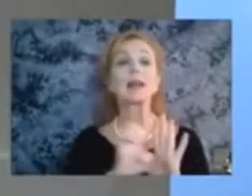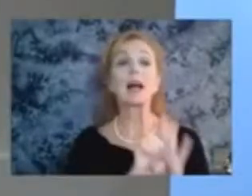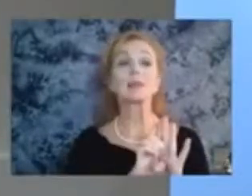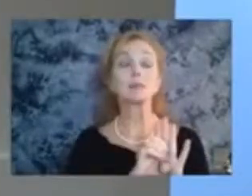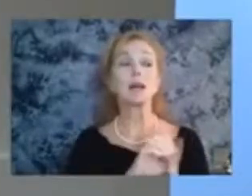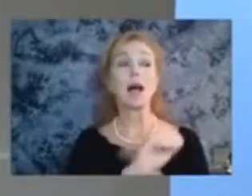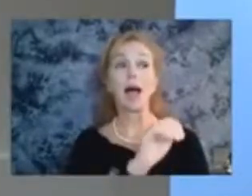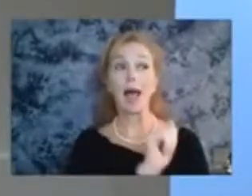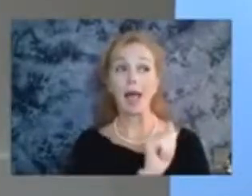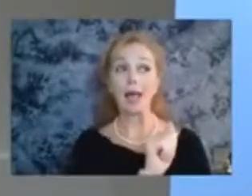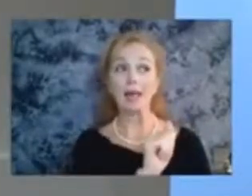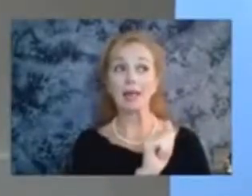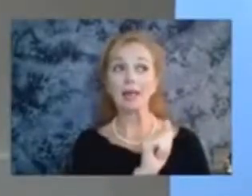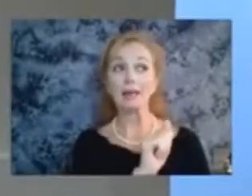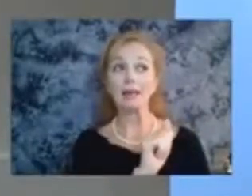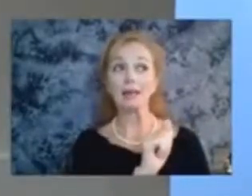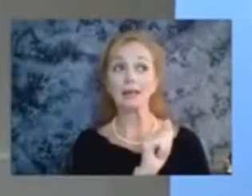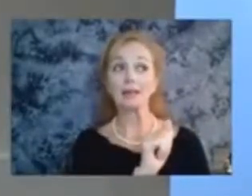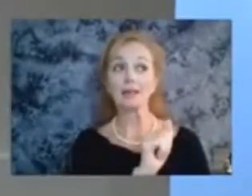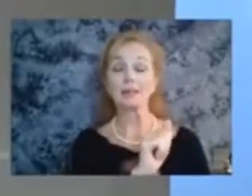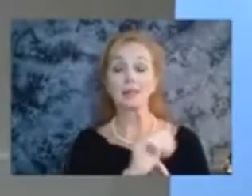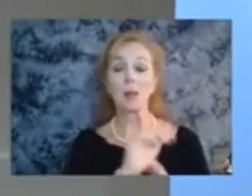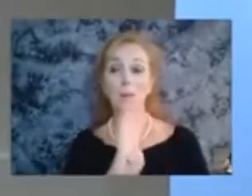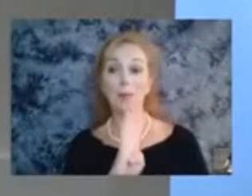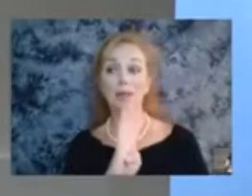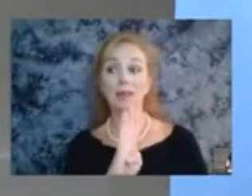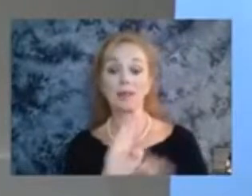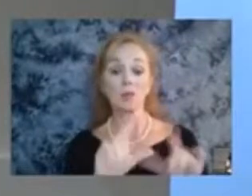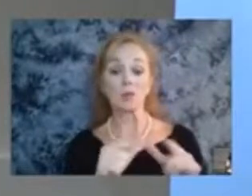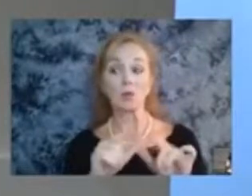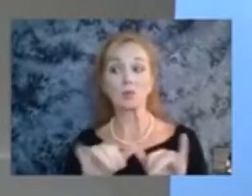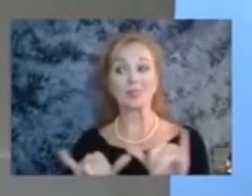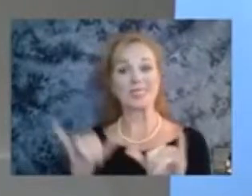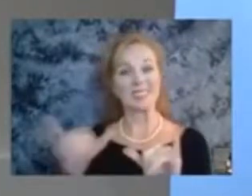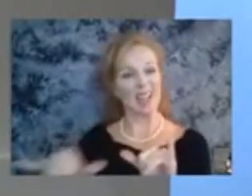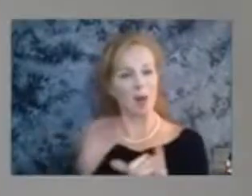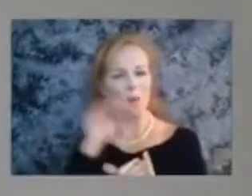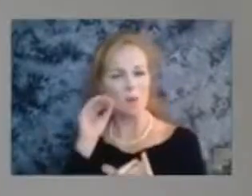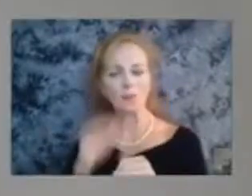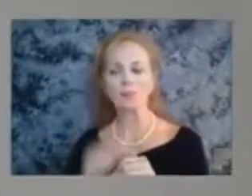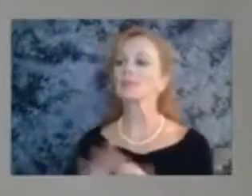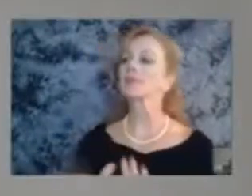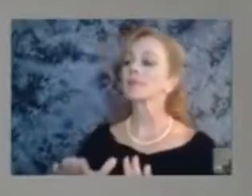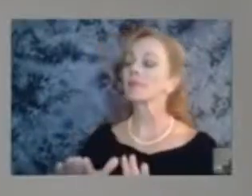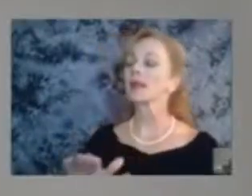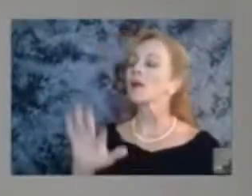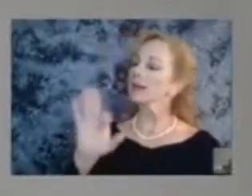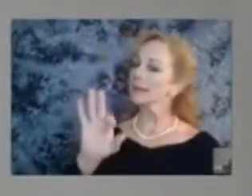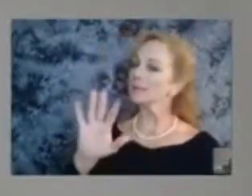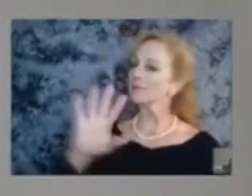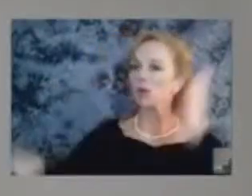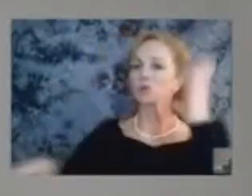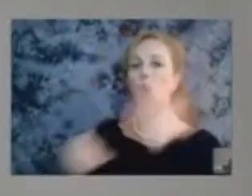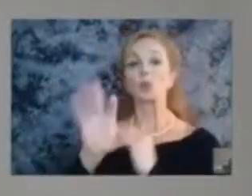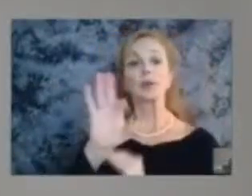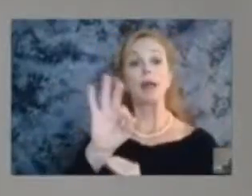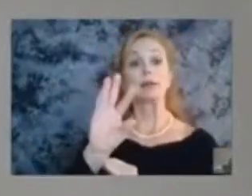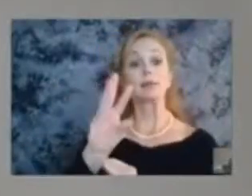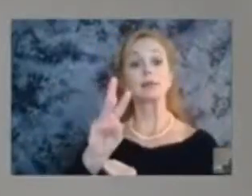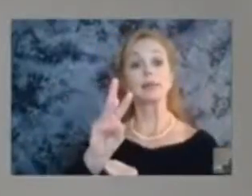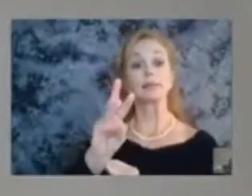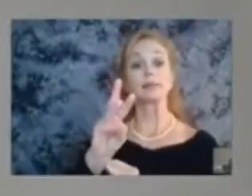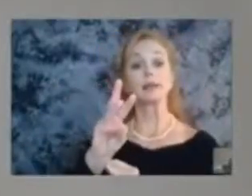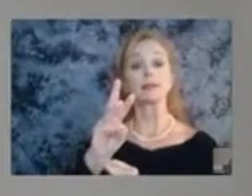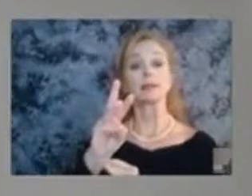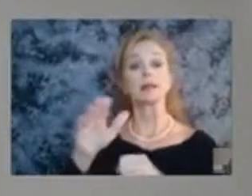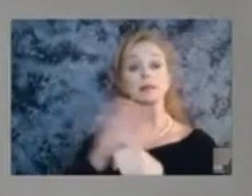still stay at home? So what out of the 96 sites that we have, What we would do is we would offer that first to the students